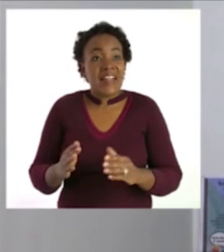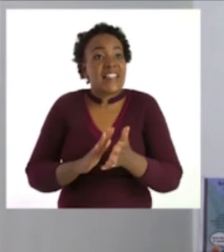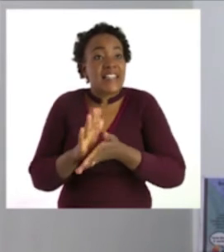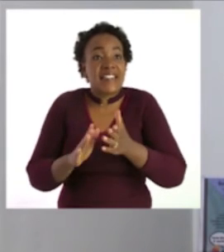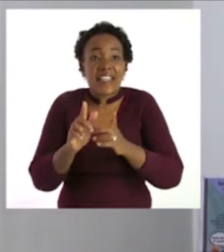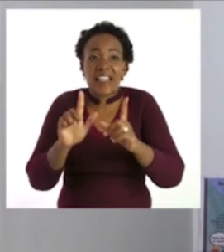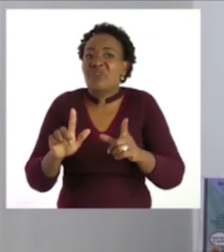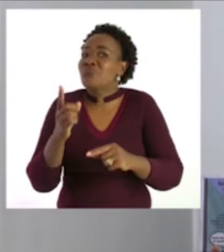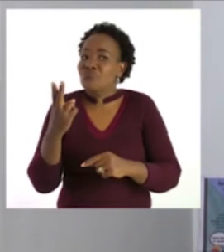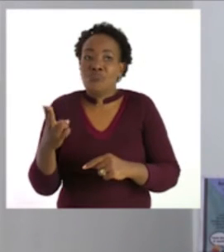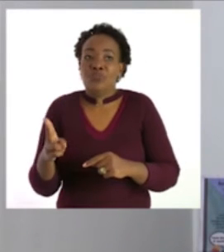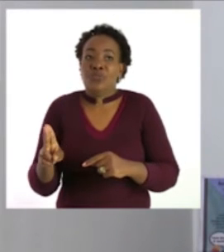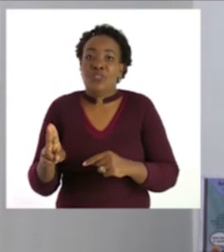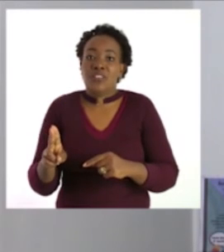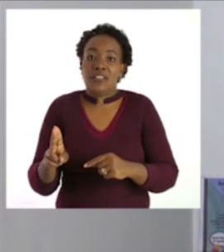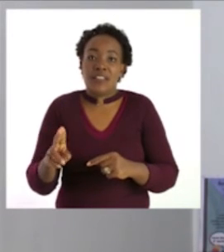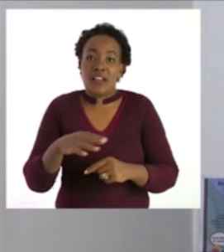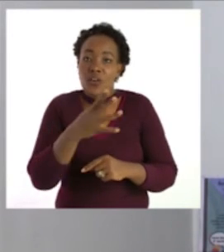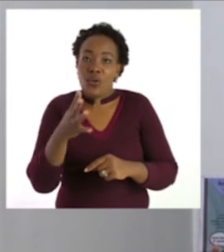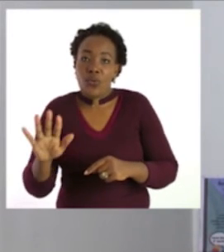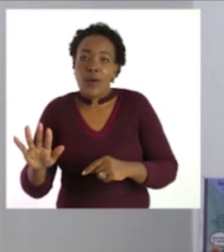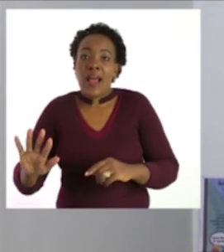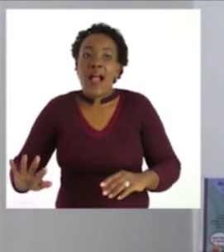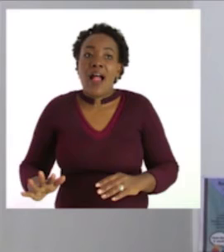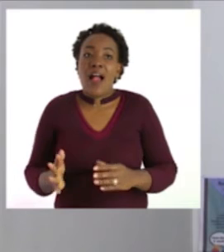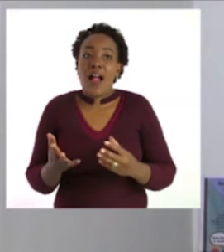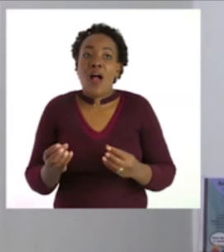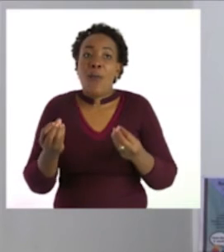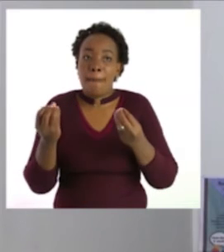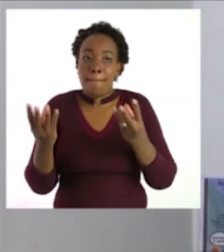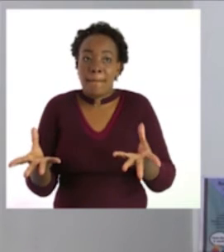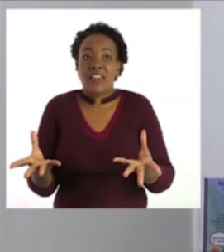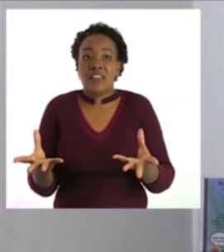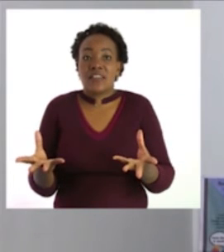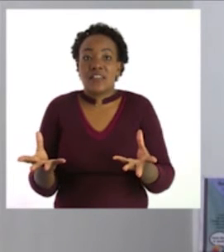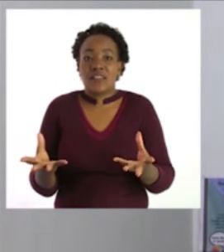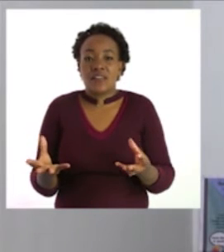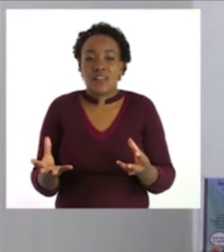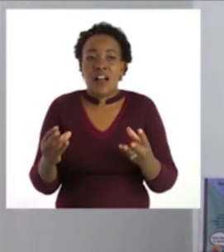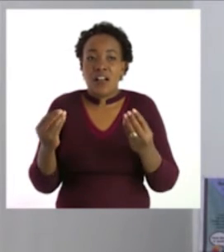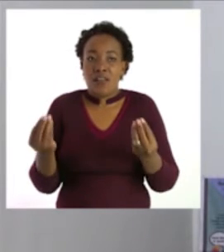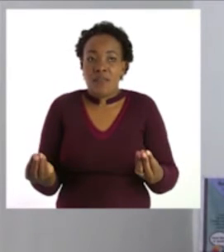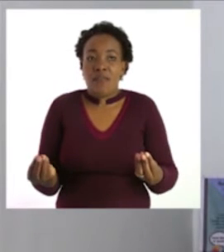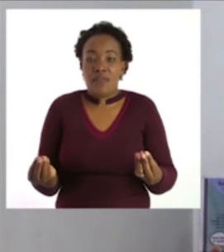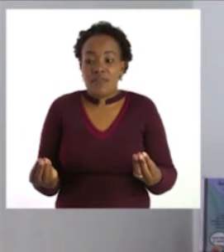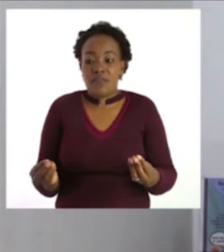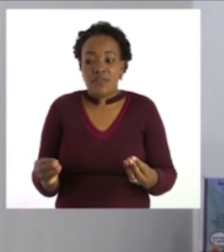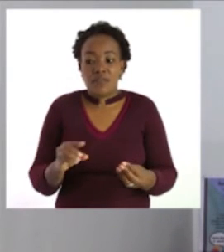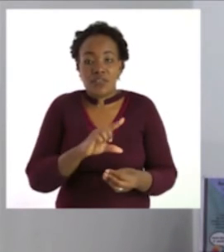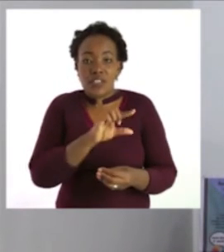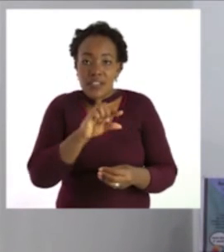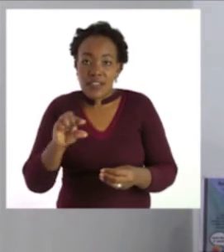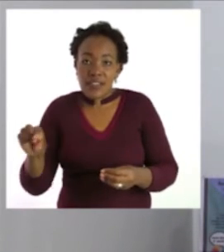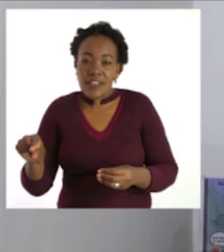It's also a question. So we put a question mark at the end of the